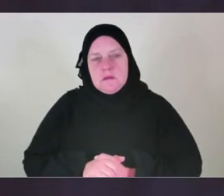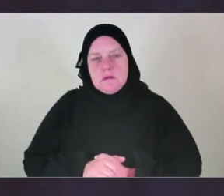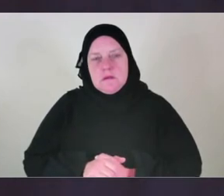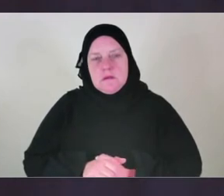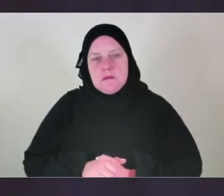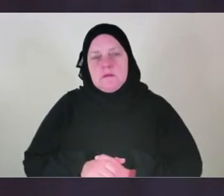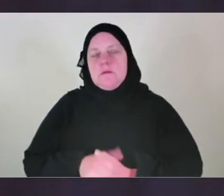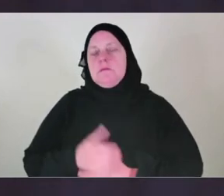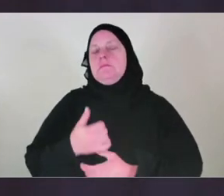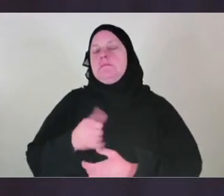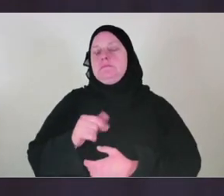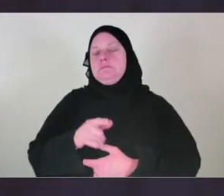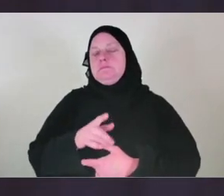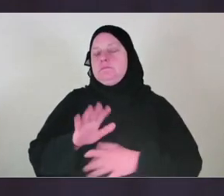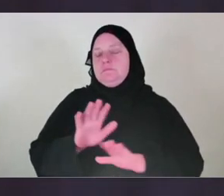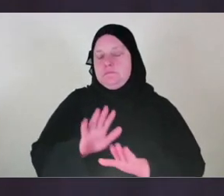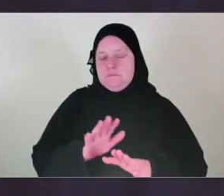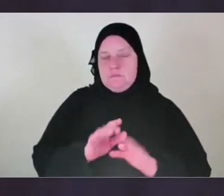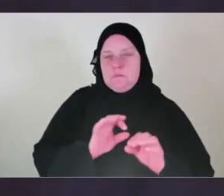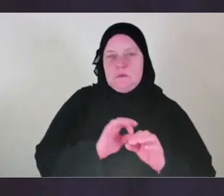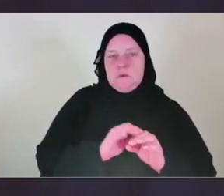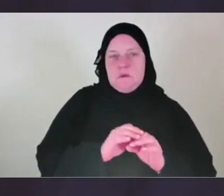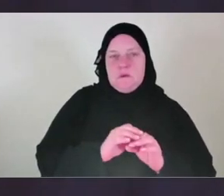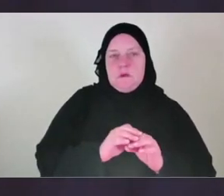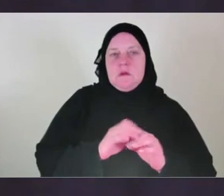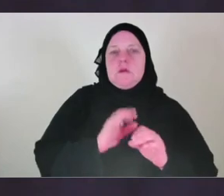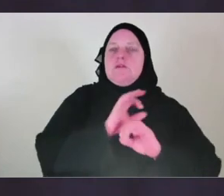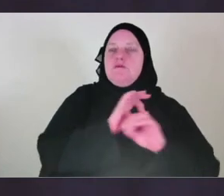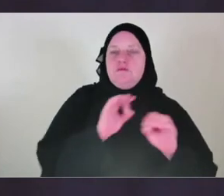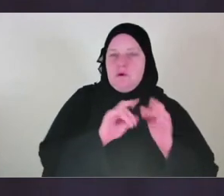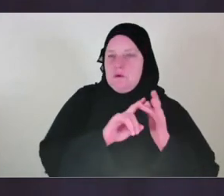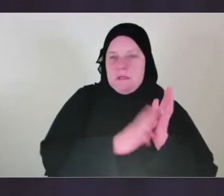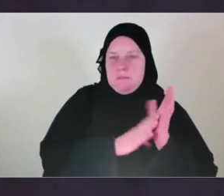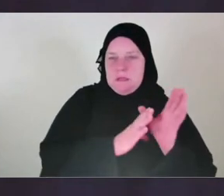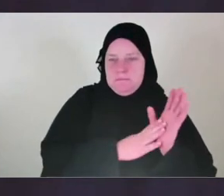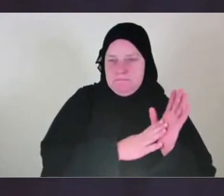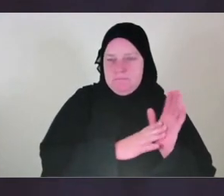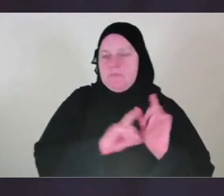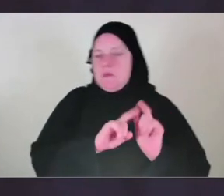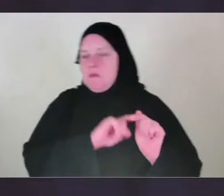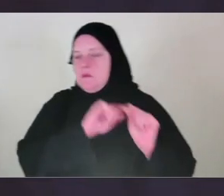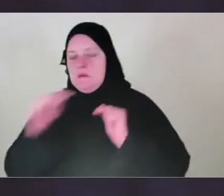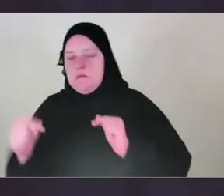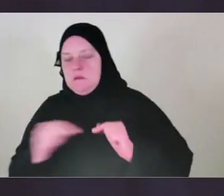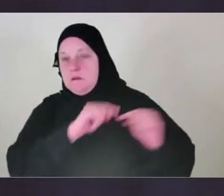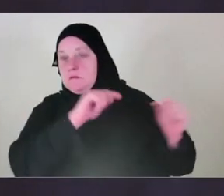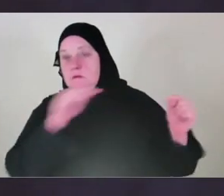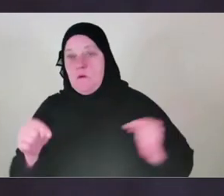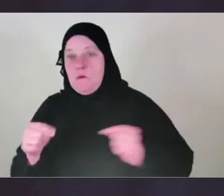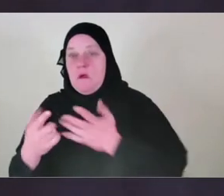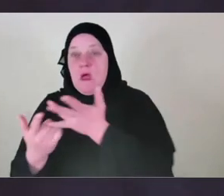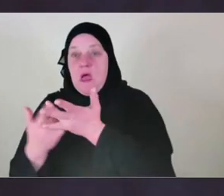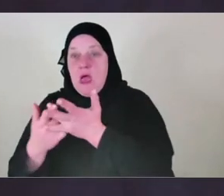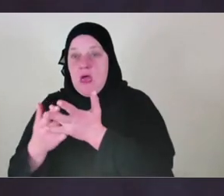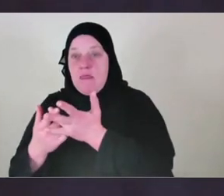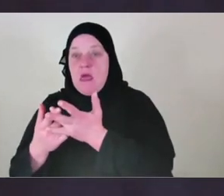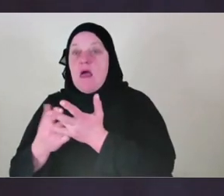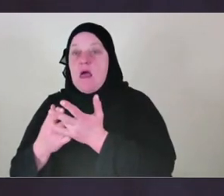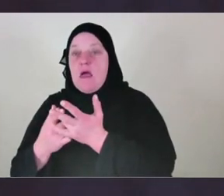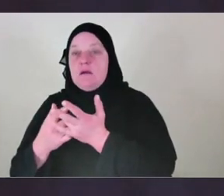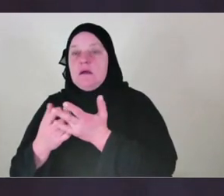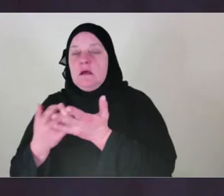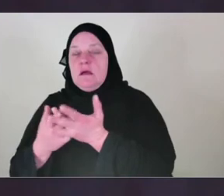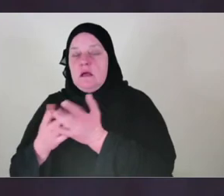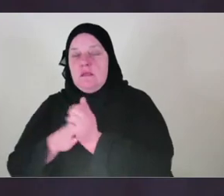had some ulterior motive in his questioning. And when he questioned Imam al-Jawad alayhi salam, the last